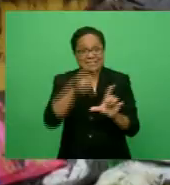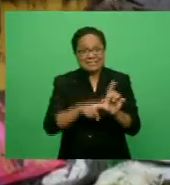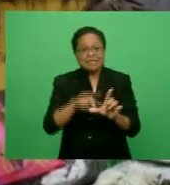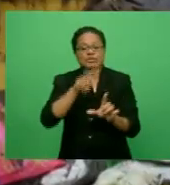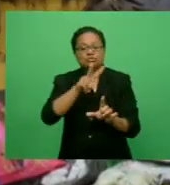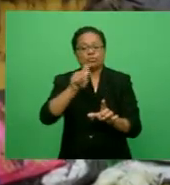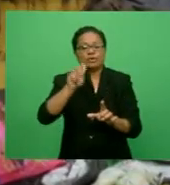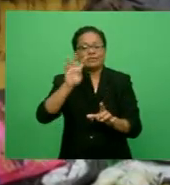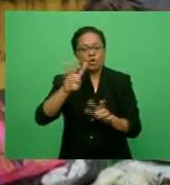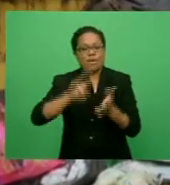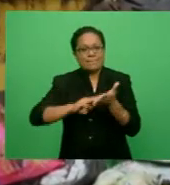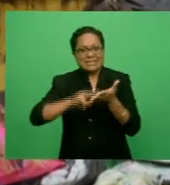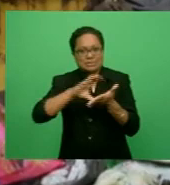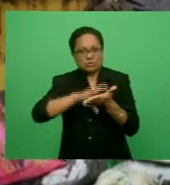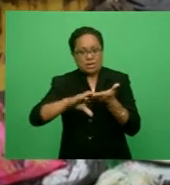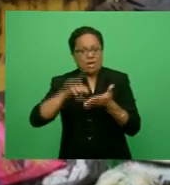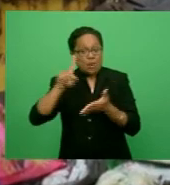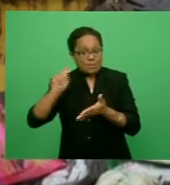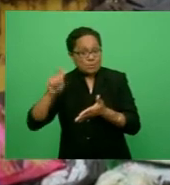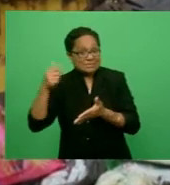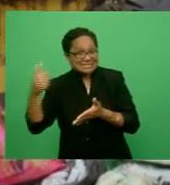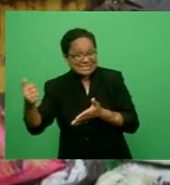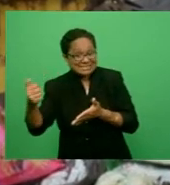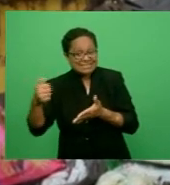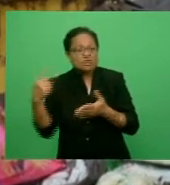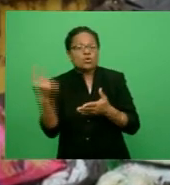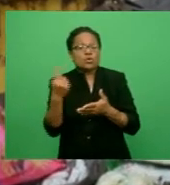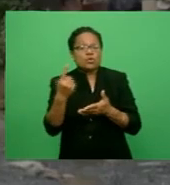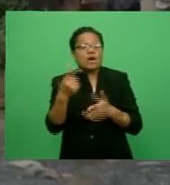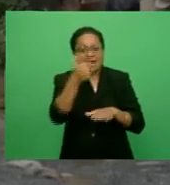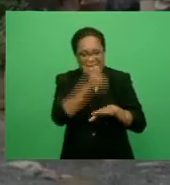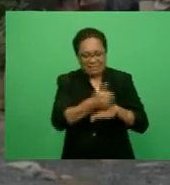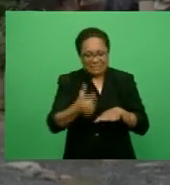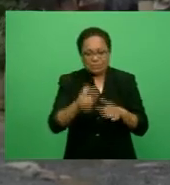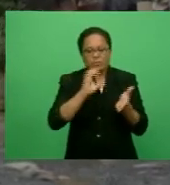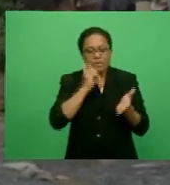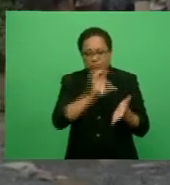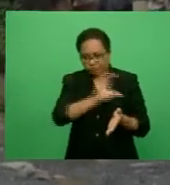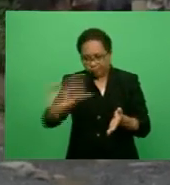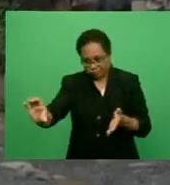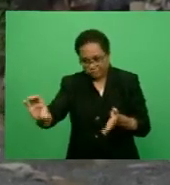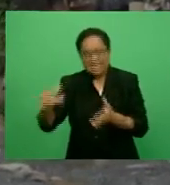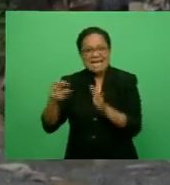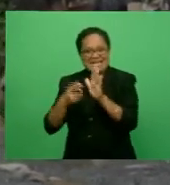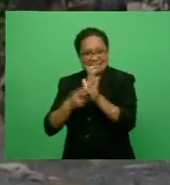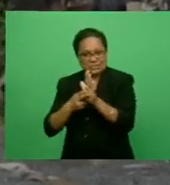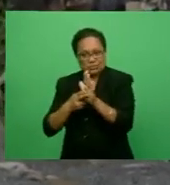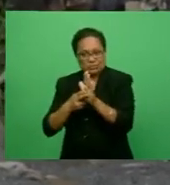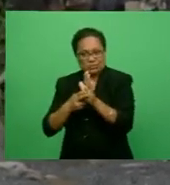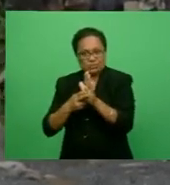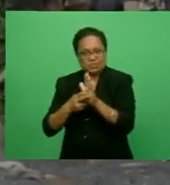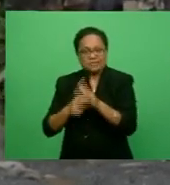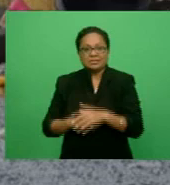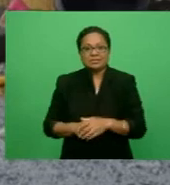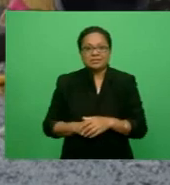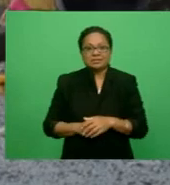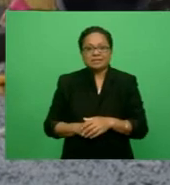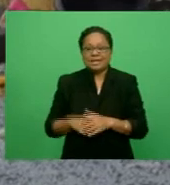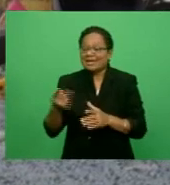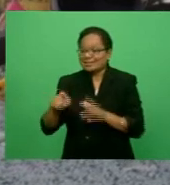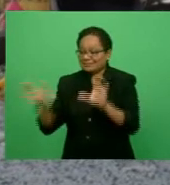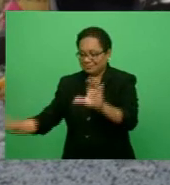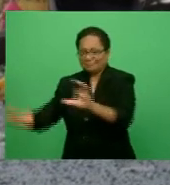with $1.6 million from the Waste Management Government grant to Nesinu and the shortfall being met from their